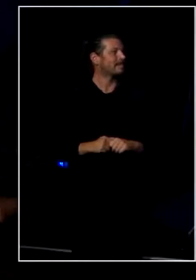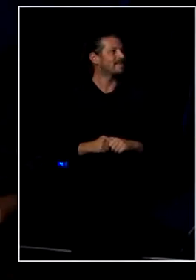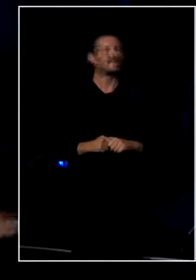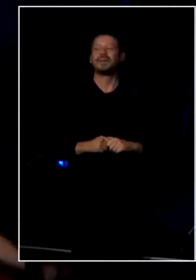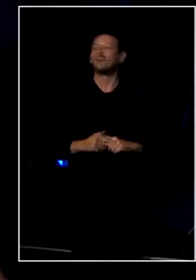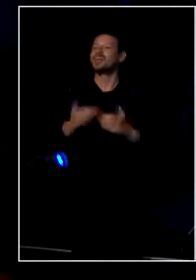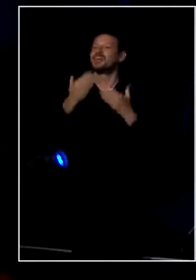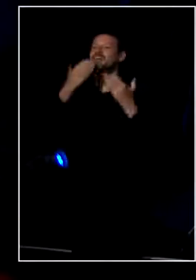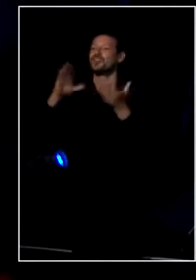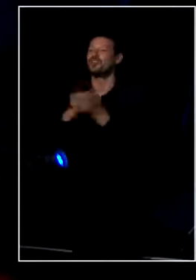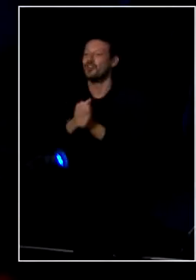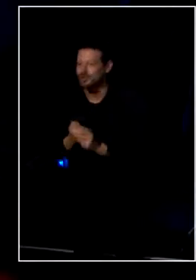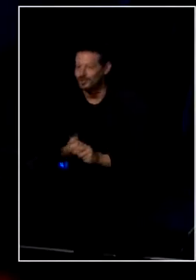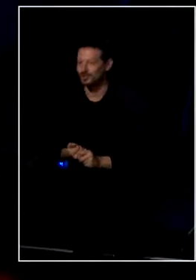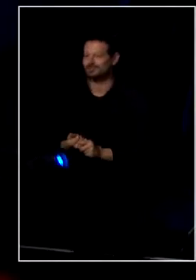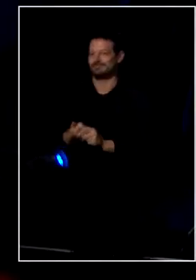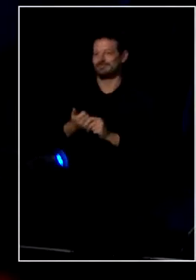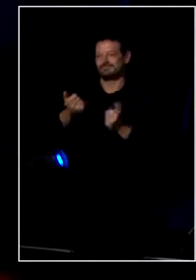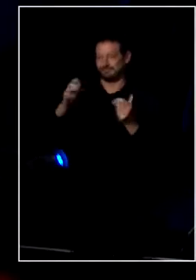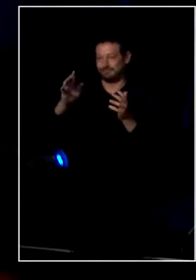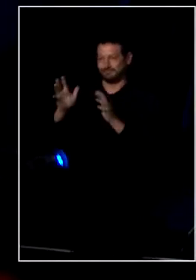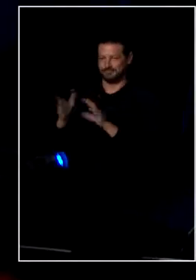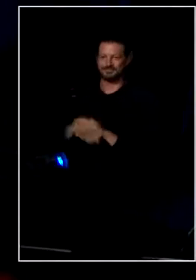Thank you very much, everybody.